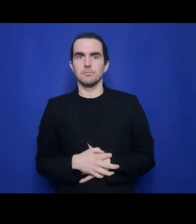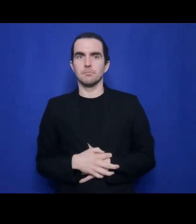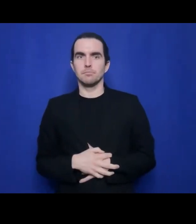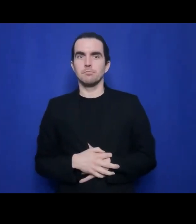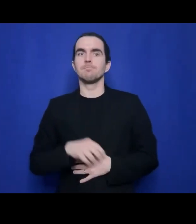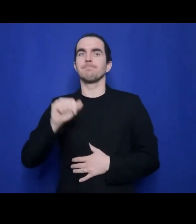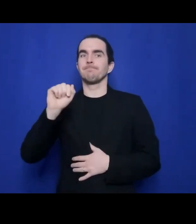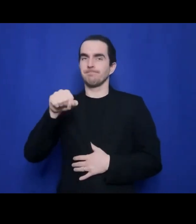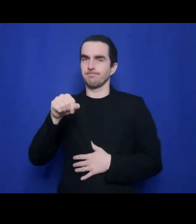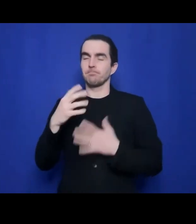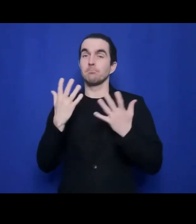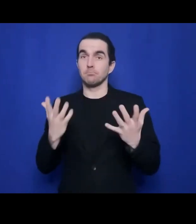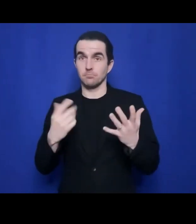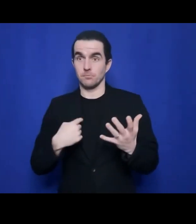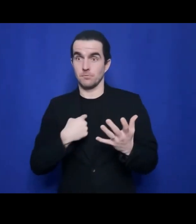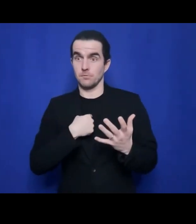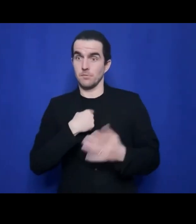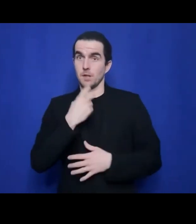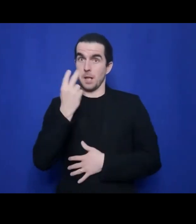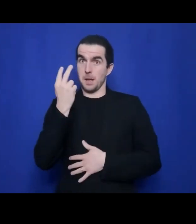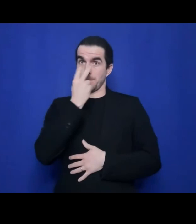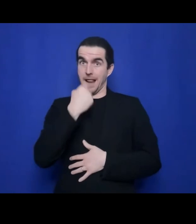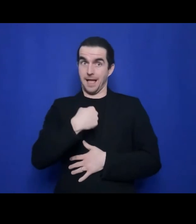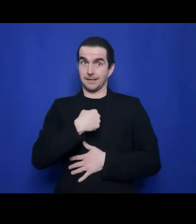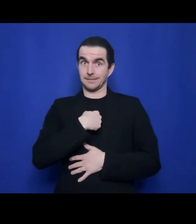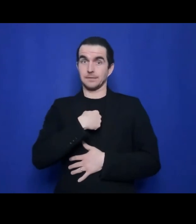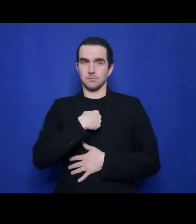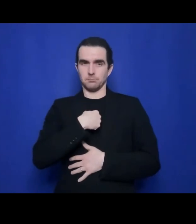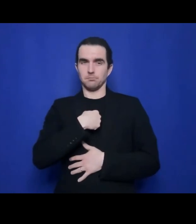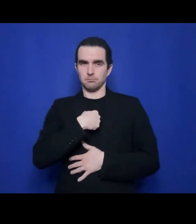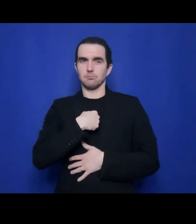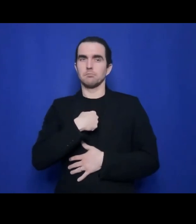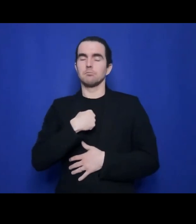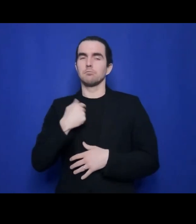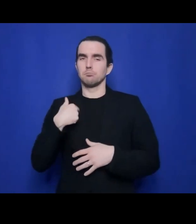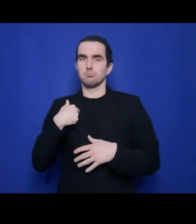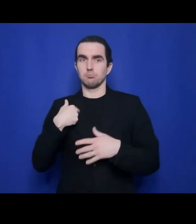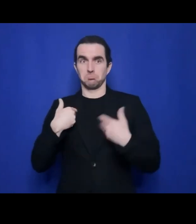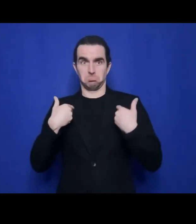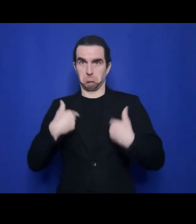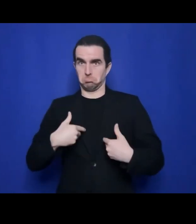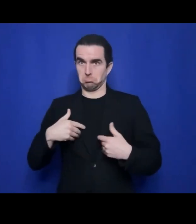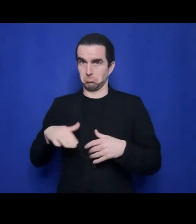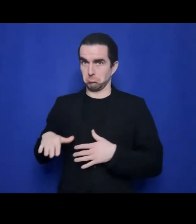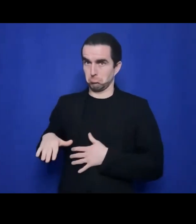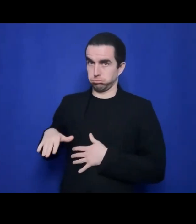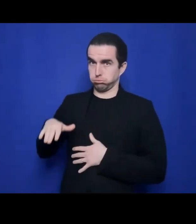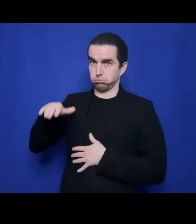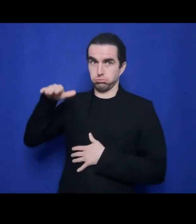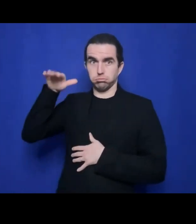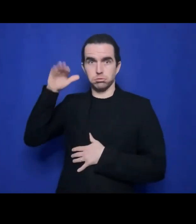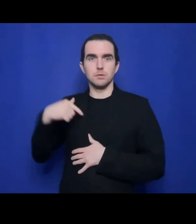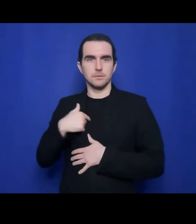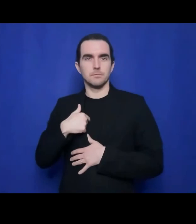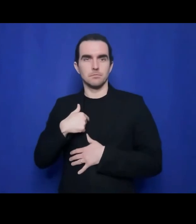presentation, I don't really know anything else. For me, one of the most impactful things in my life that have helped